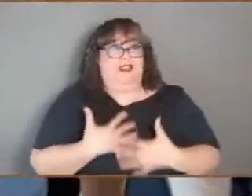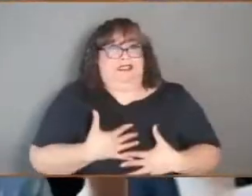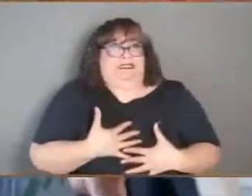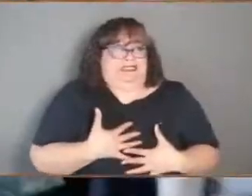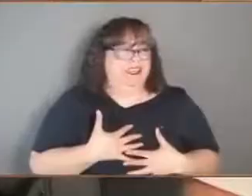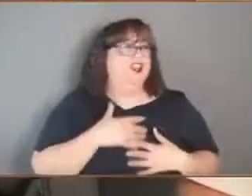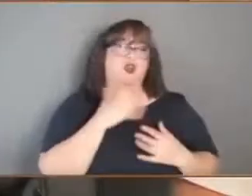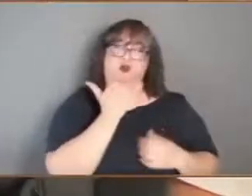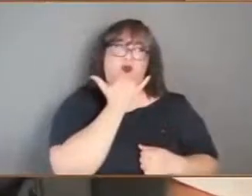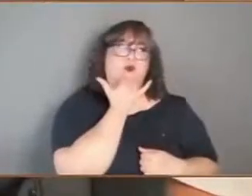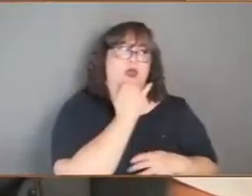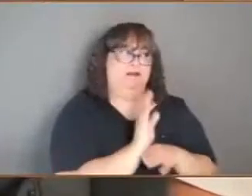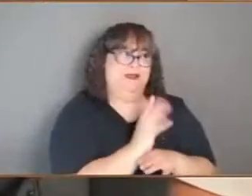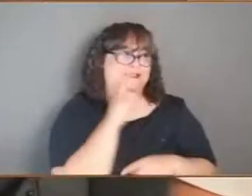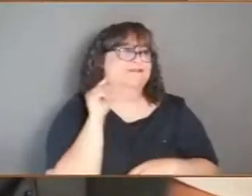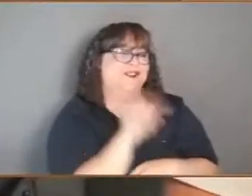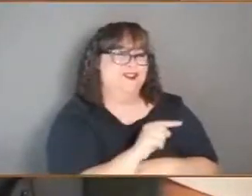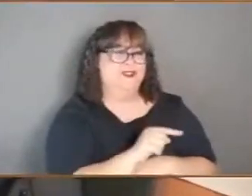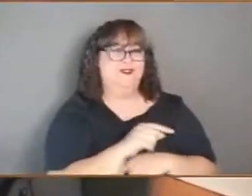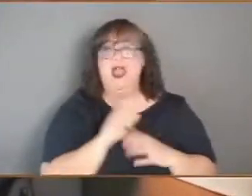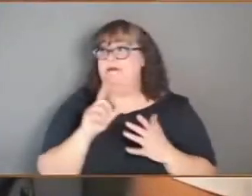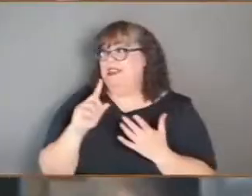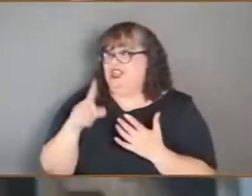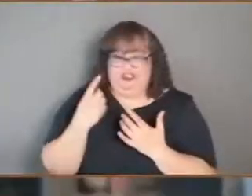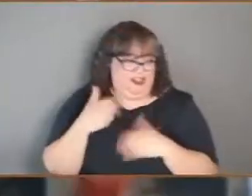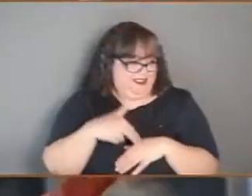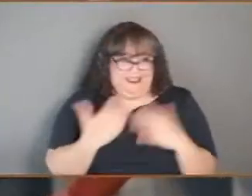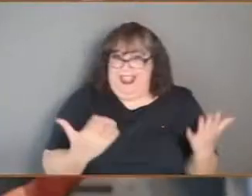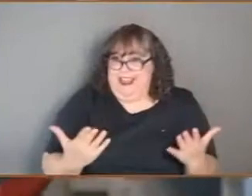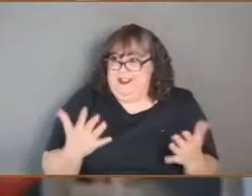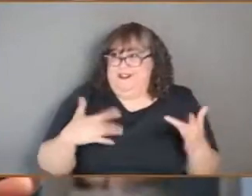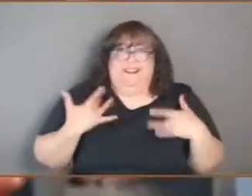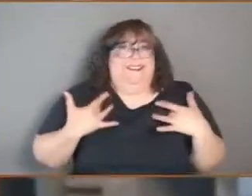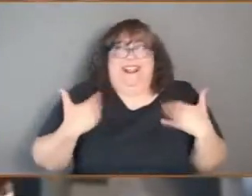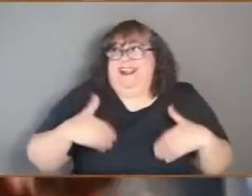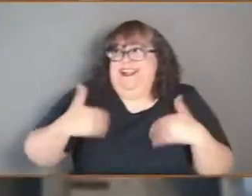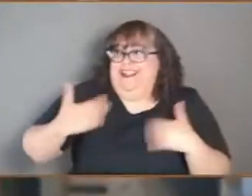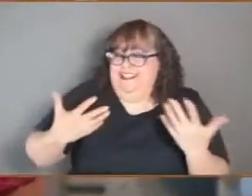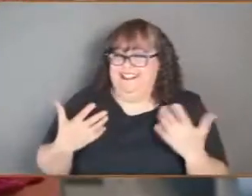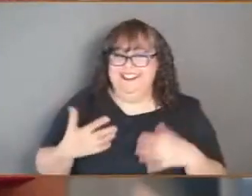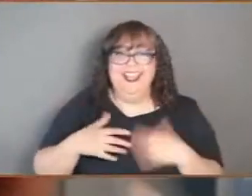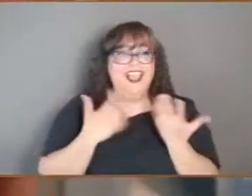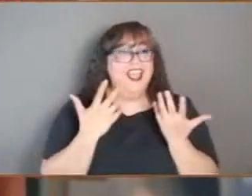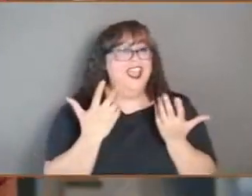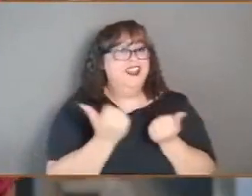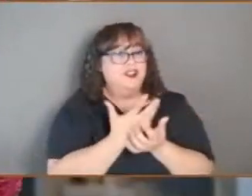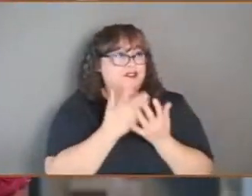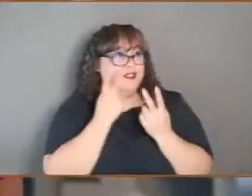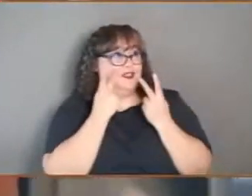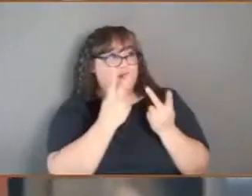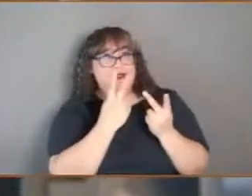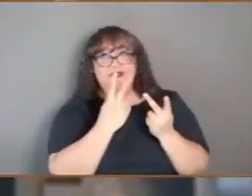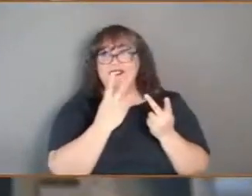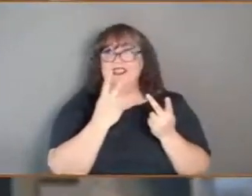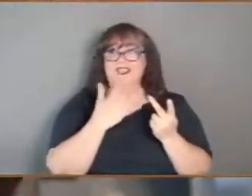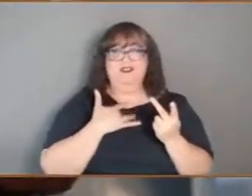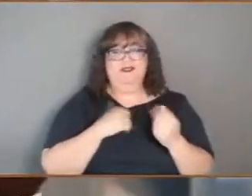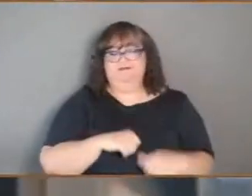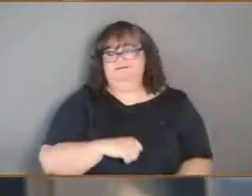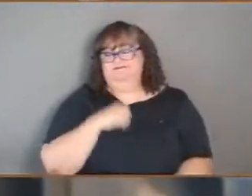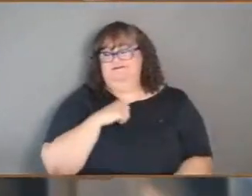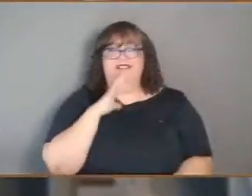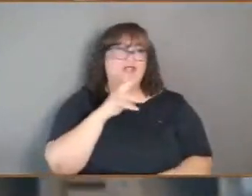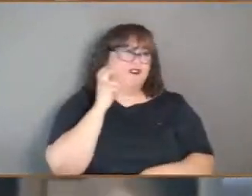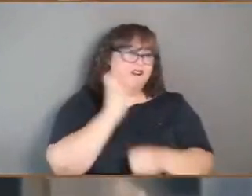out before, I mean, it's exciting, kind of just taking it all in and just... Enjoy what you see and take pride in all the hard work that folks,